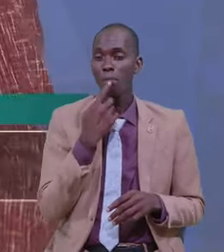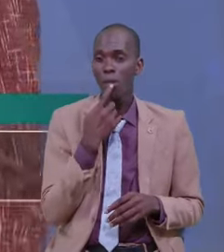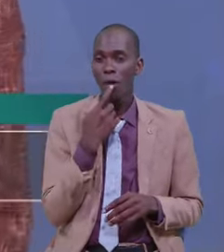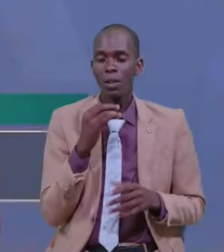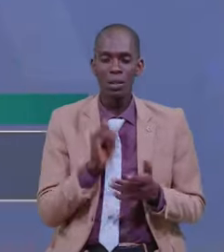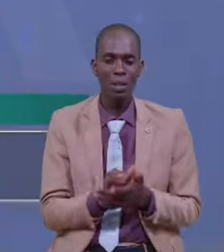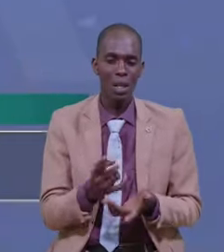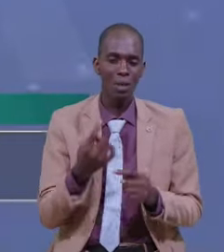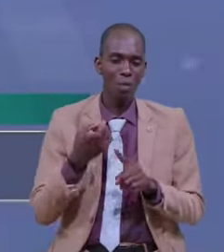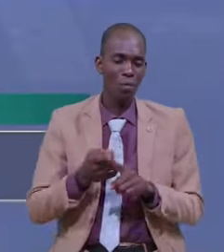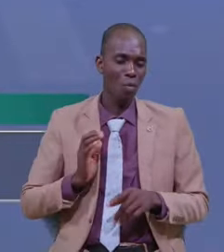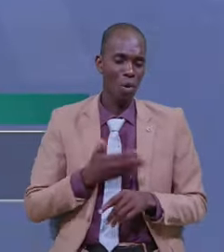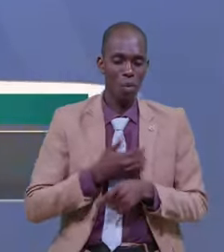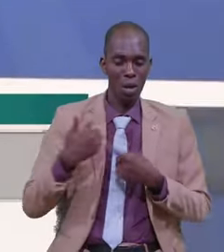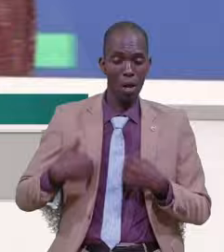heart,